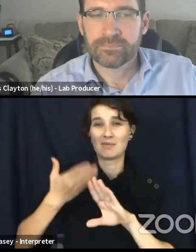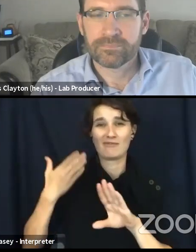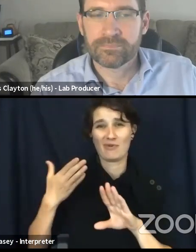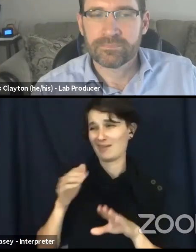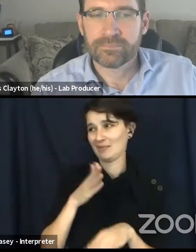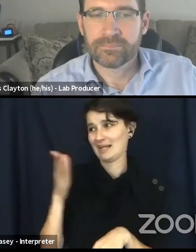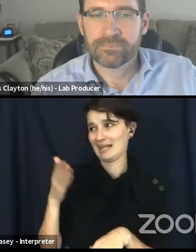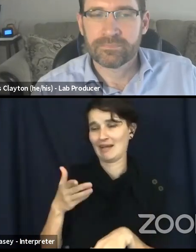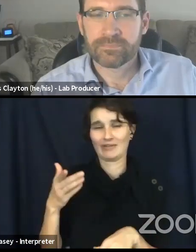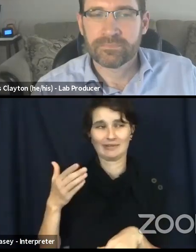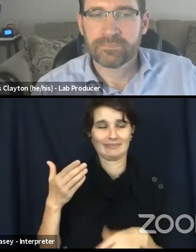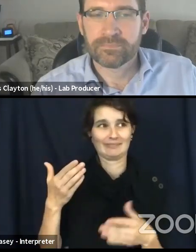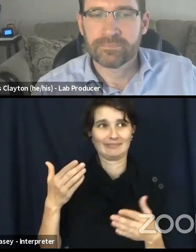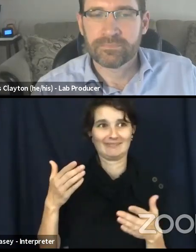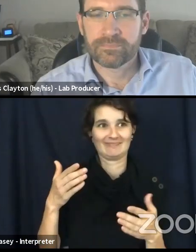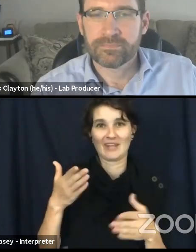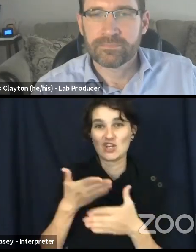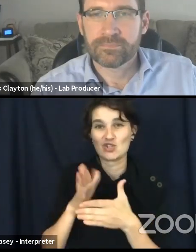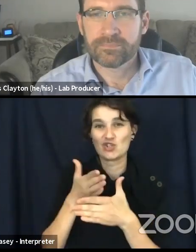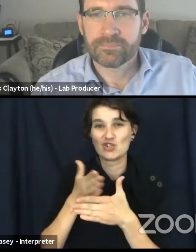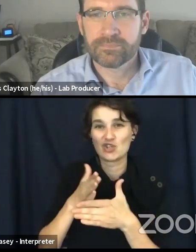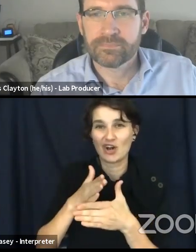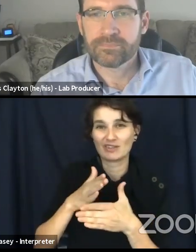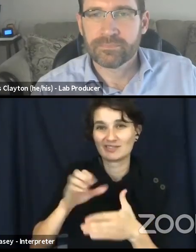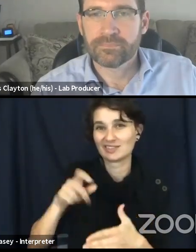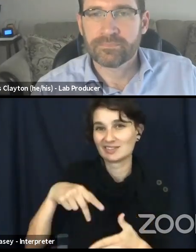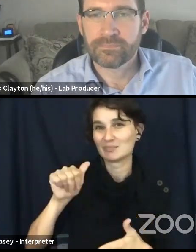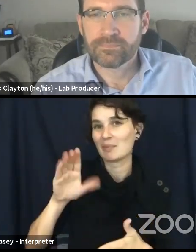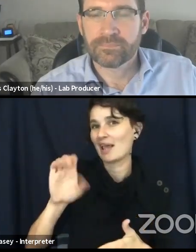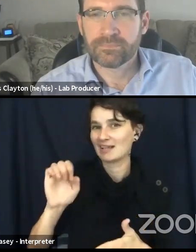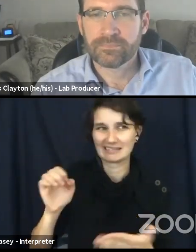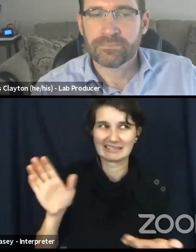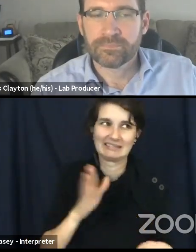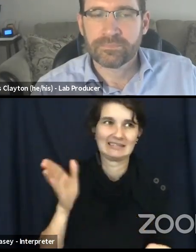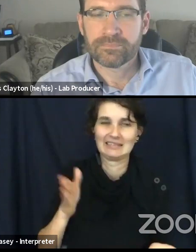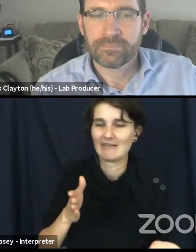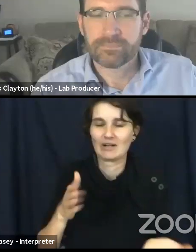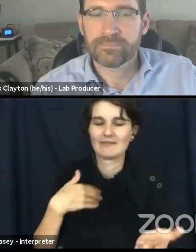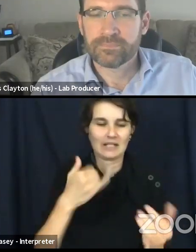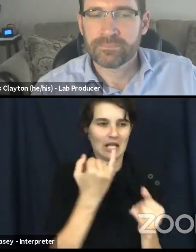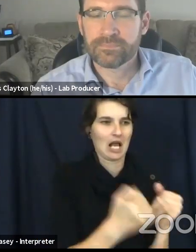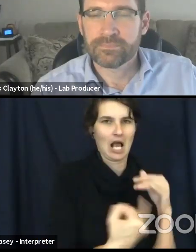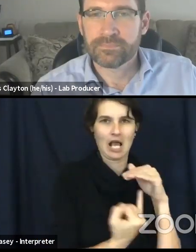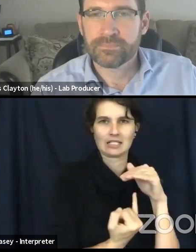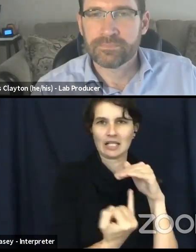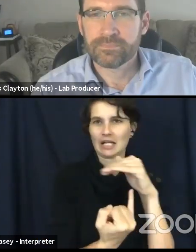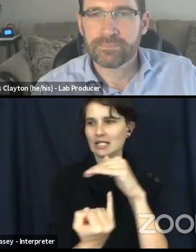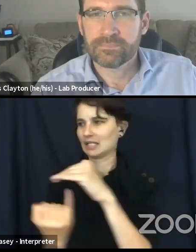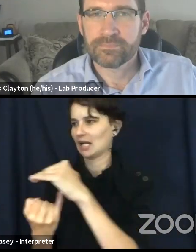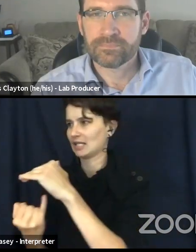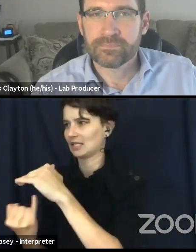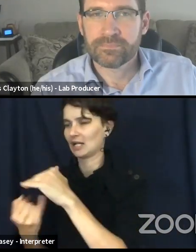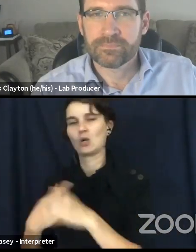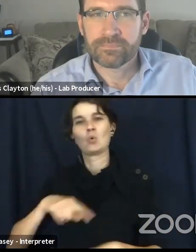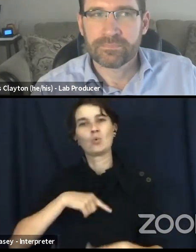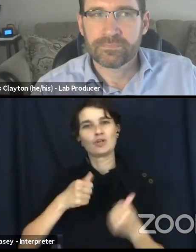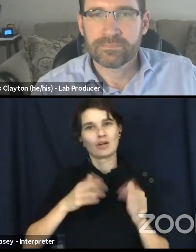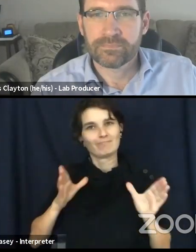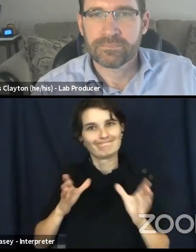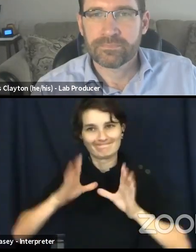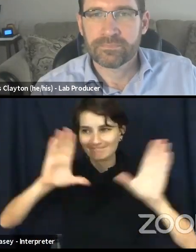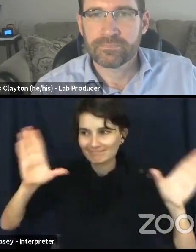because of all of these isolated disciplines and spaces, like, you know, we see Culture Hub as a site where people can come together and kind of